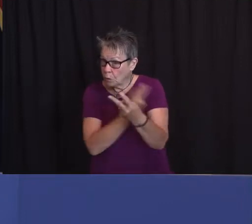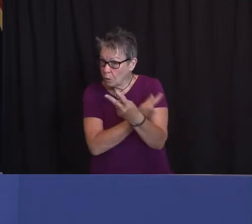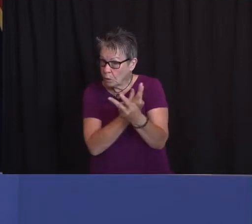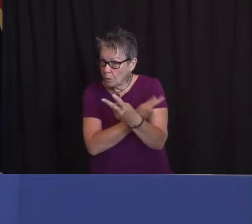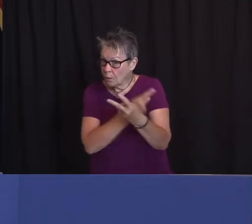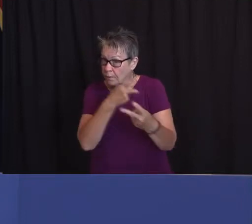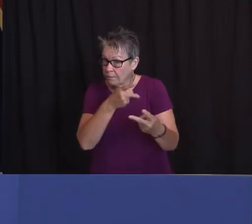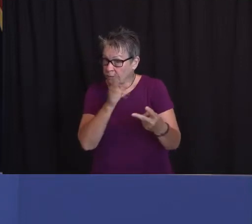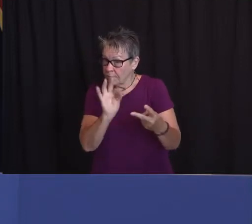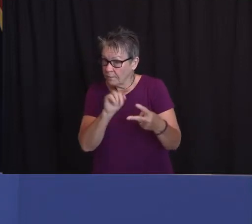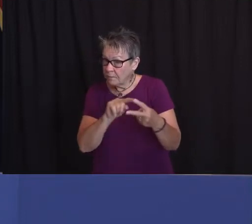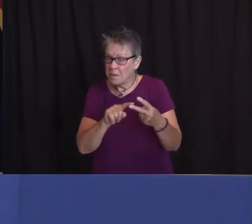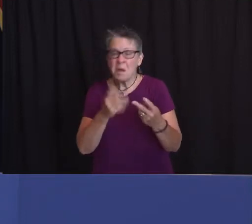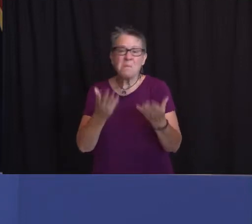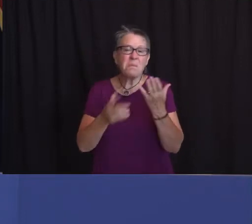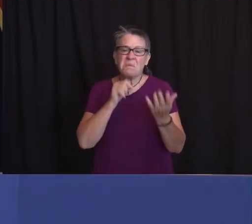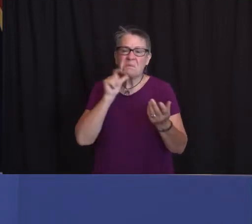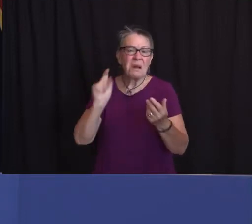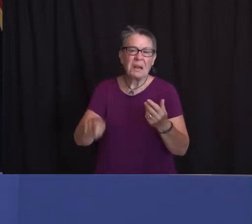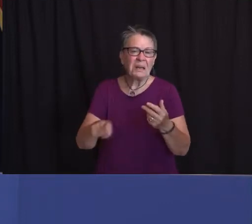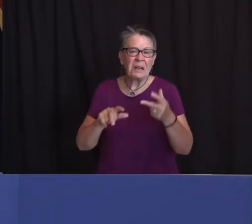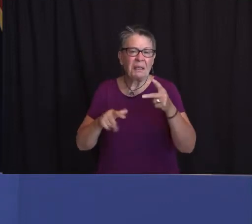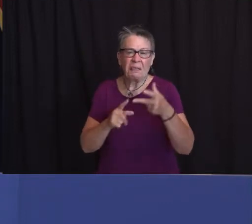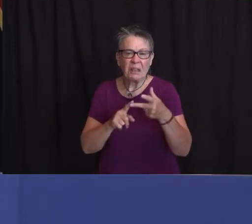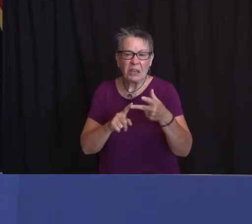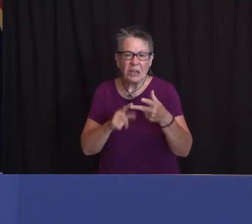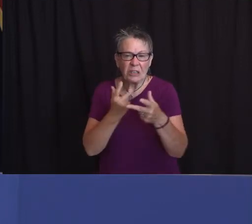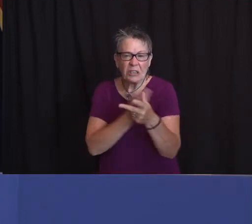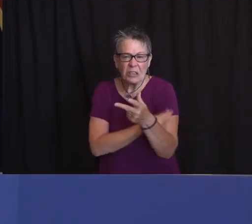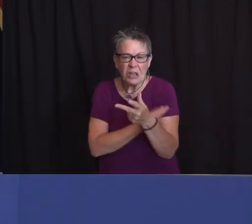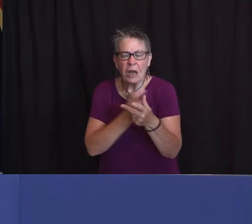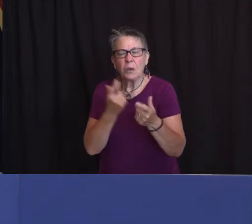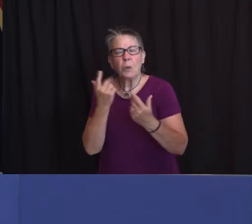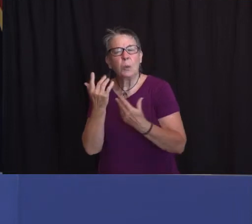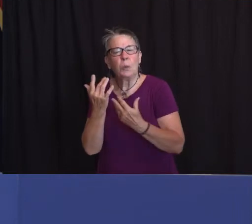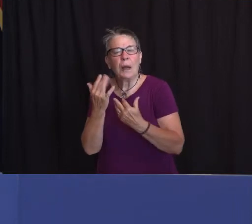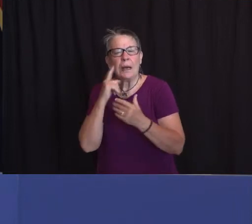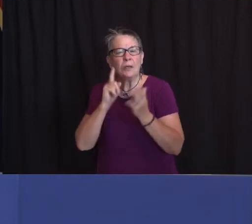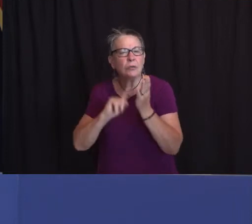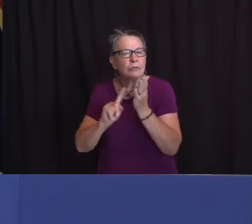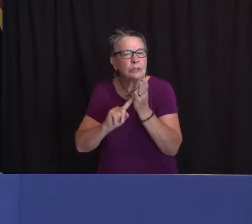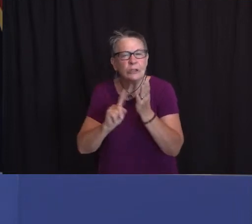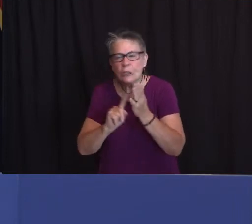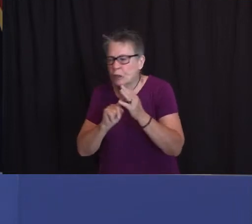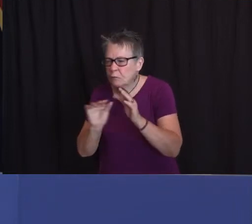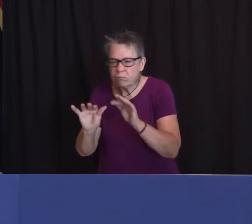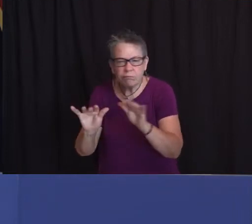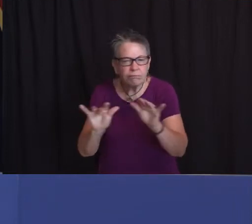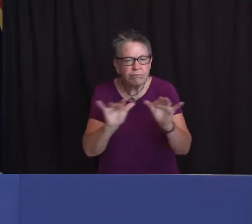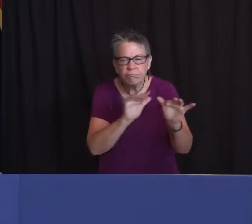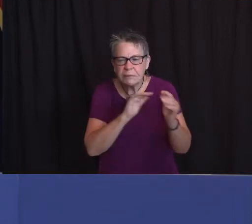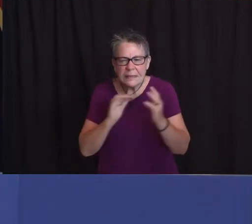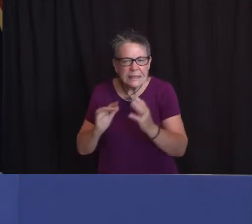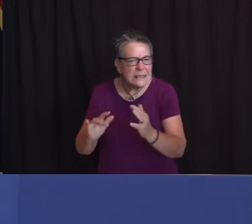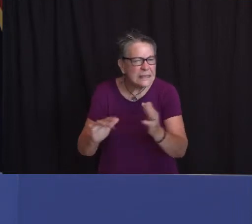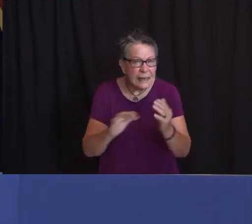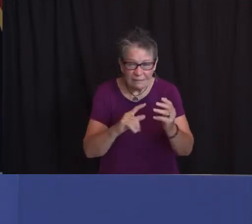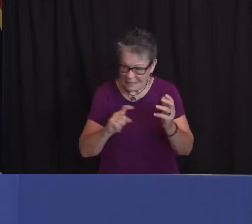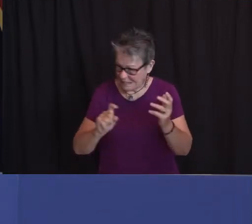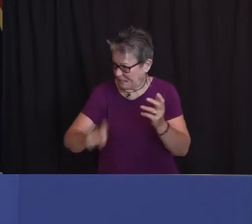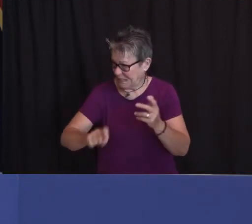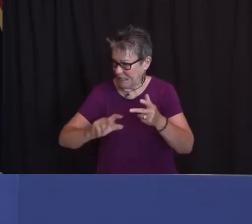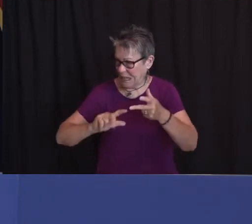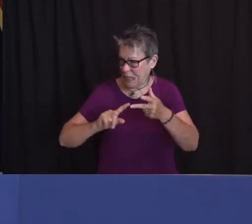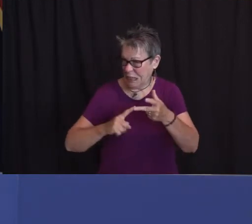science-based, rigorous process studying whether or when a booster is necessary. They will review all of the Pfizer